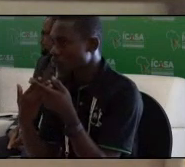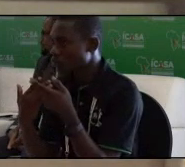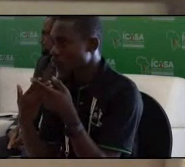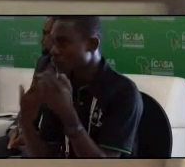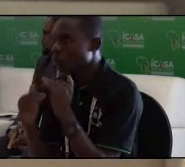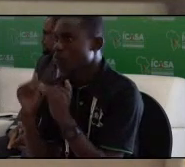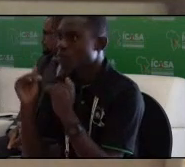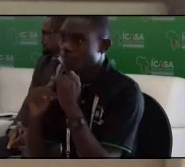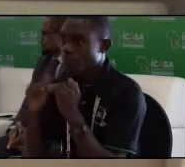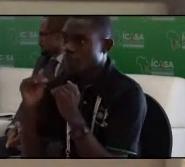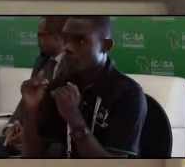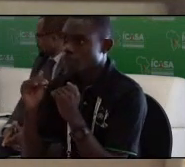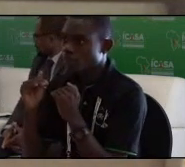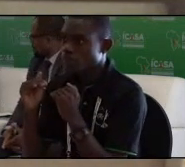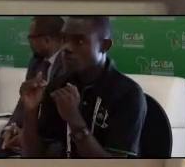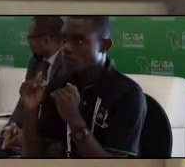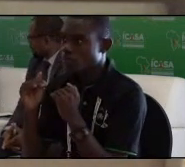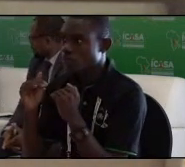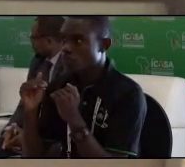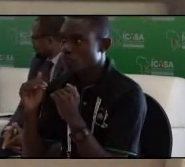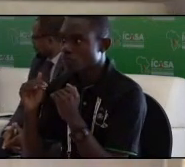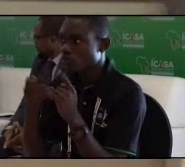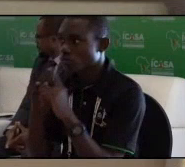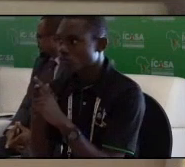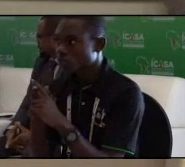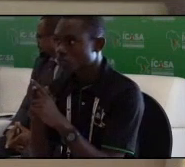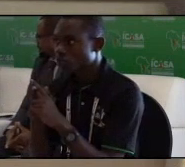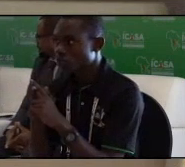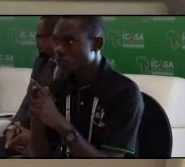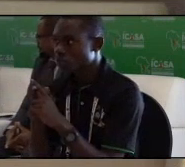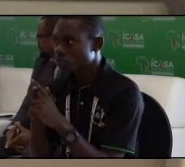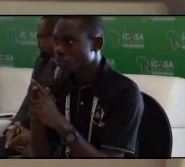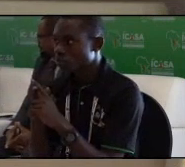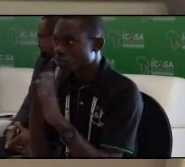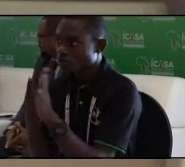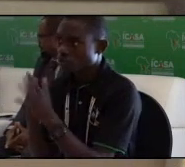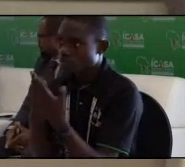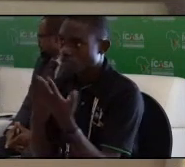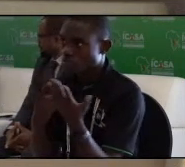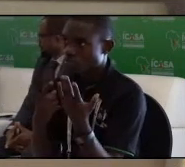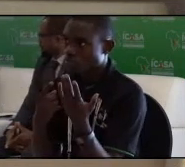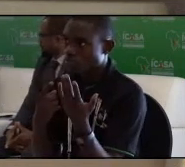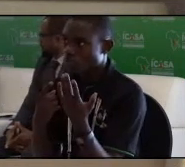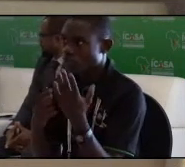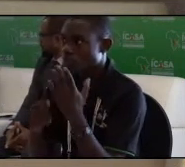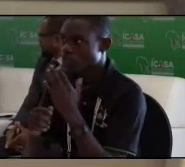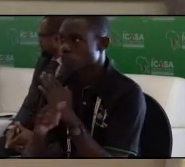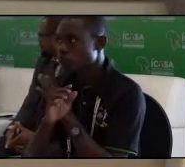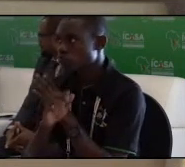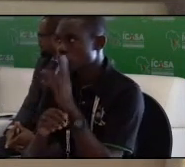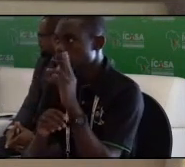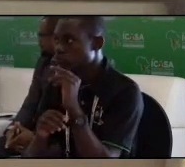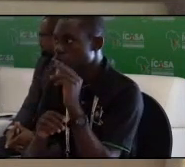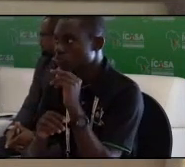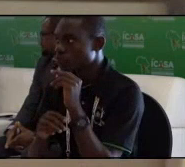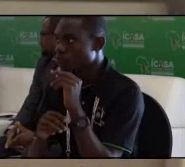is a controlled environment? Yeah. And then, of course, the other thing you could call a barrier that's